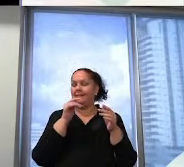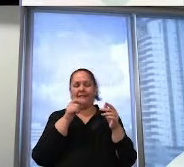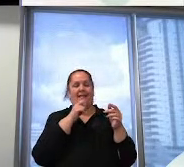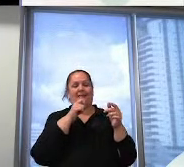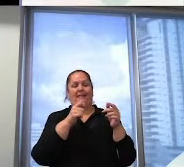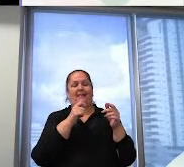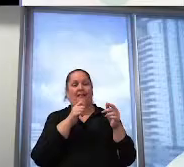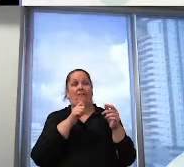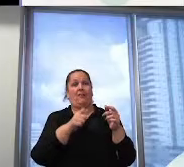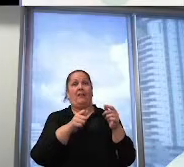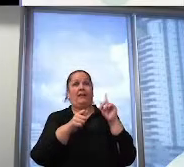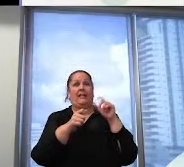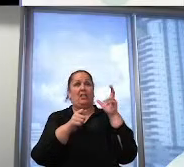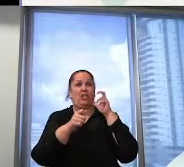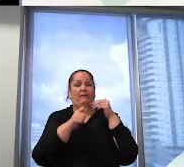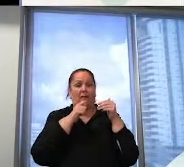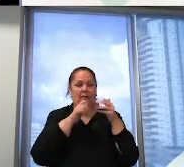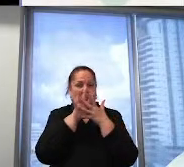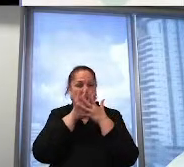that then you can't hear me.